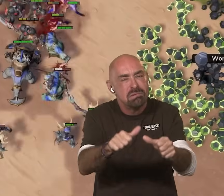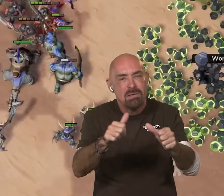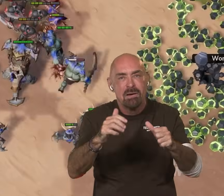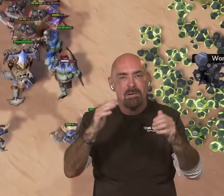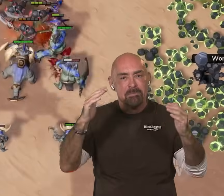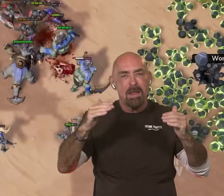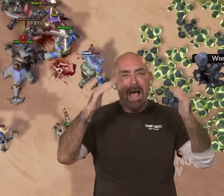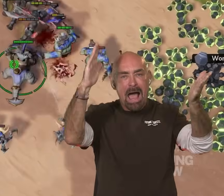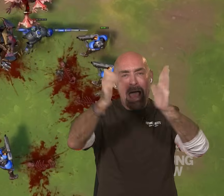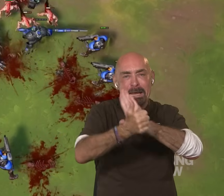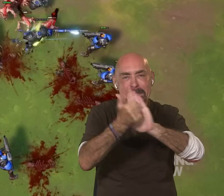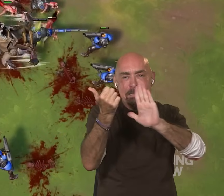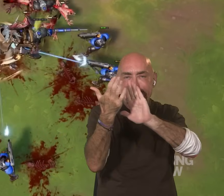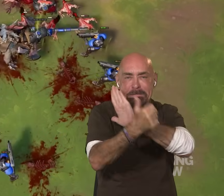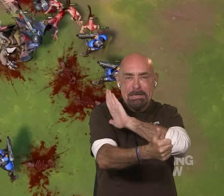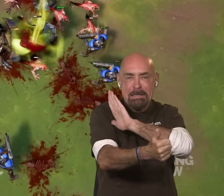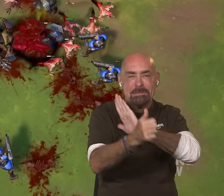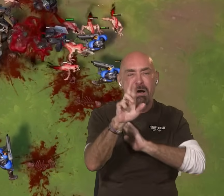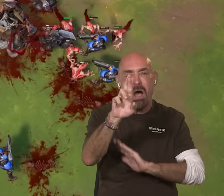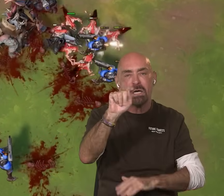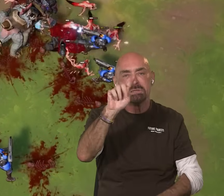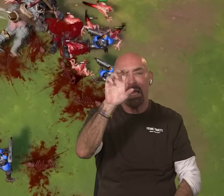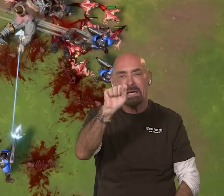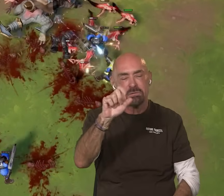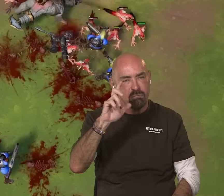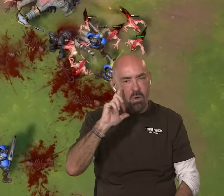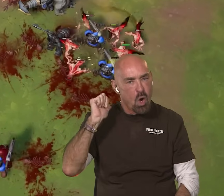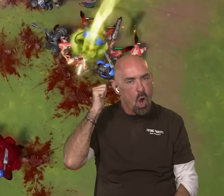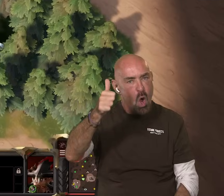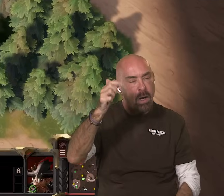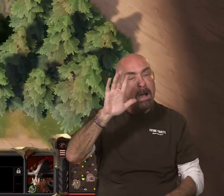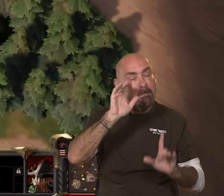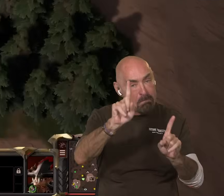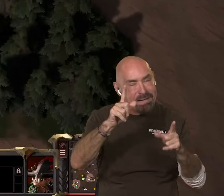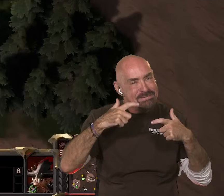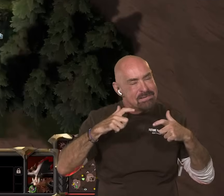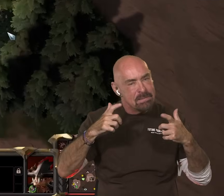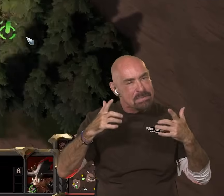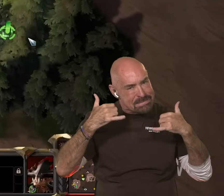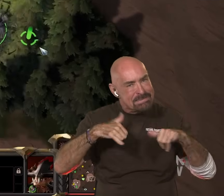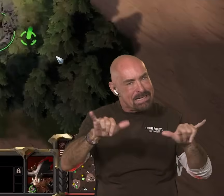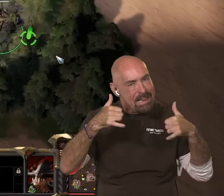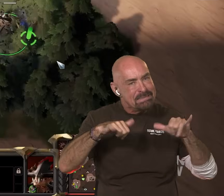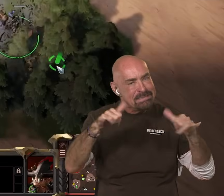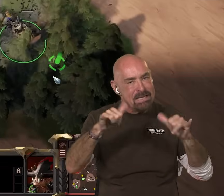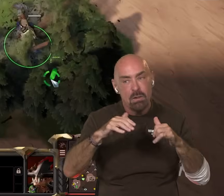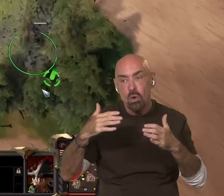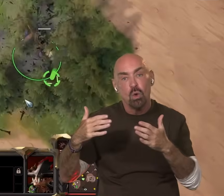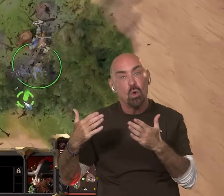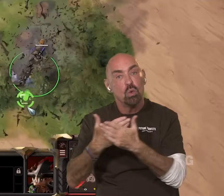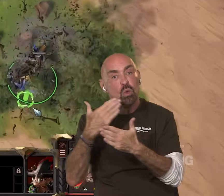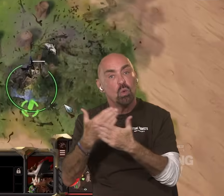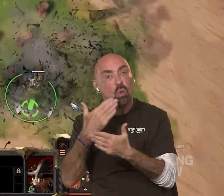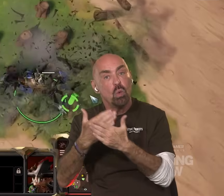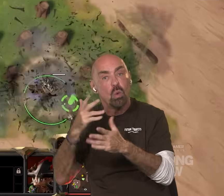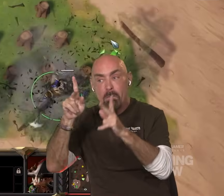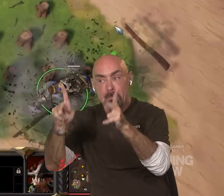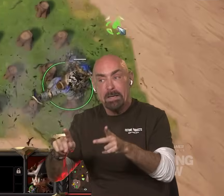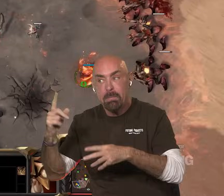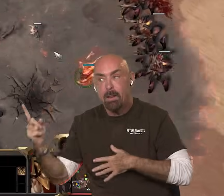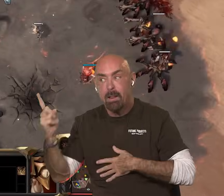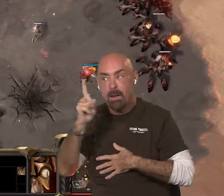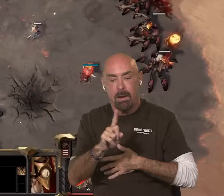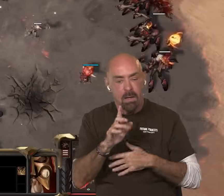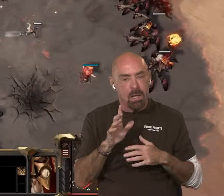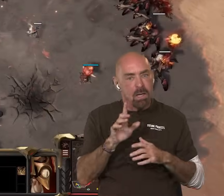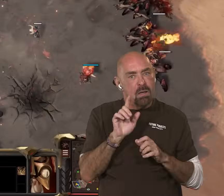high-skill gameplay that has been the heart of RTS for so long, but still provides an on-ramp for new players coming